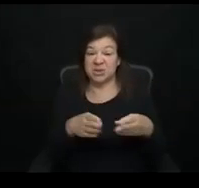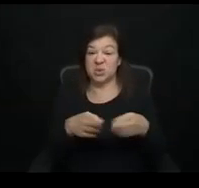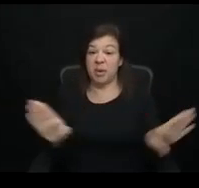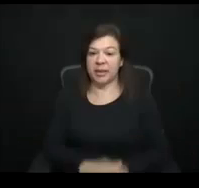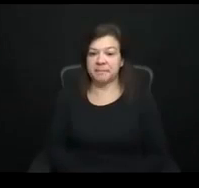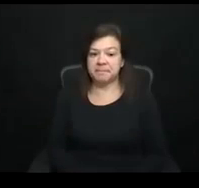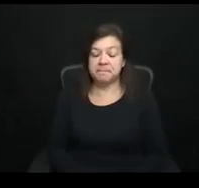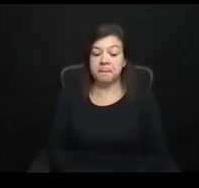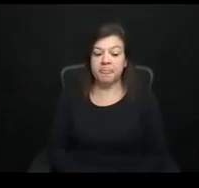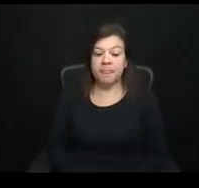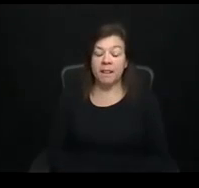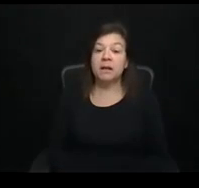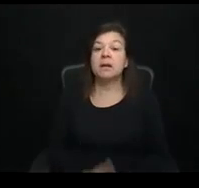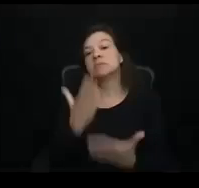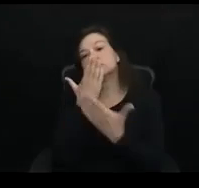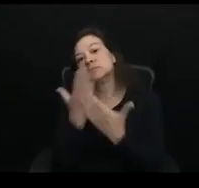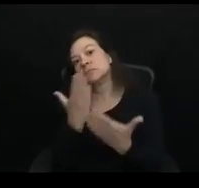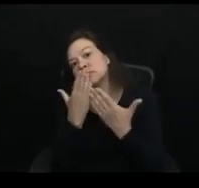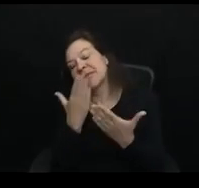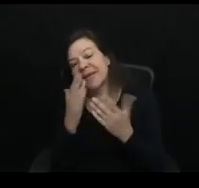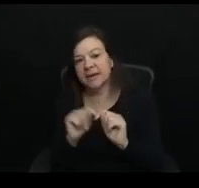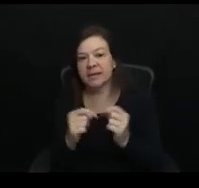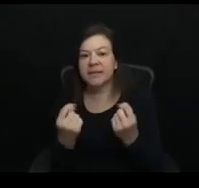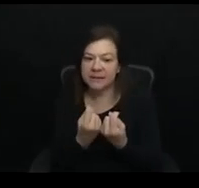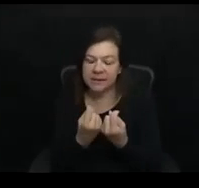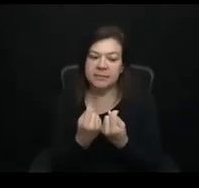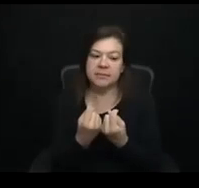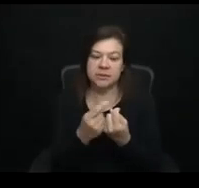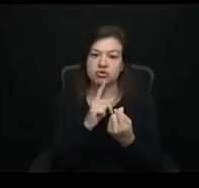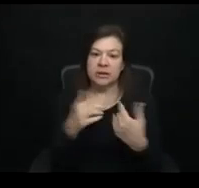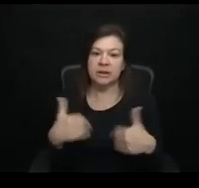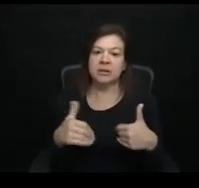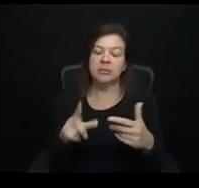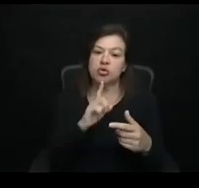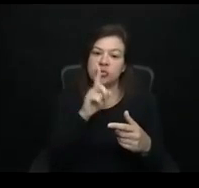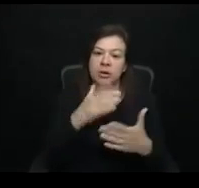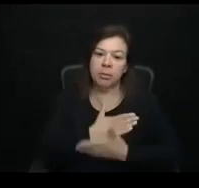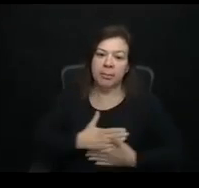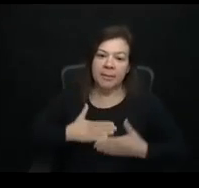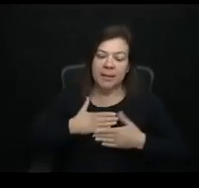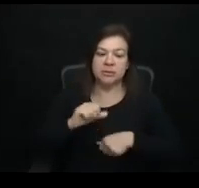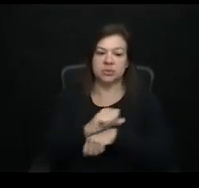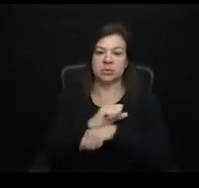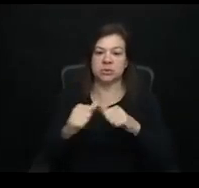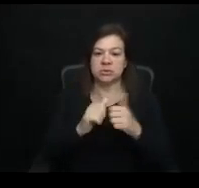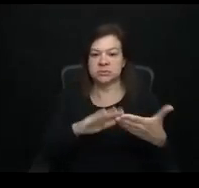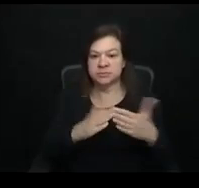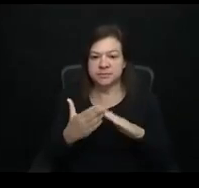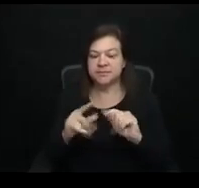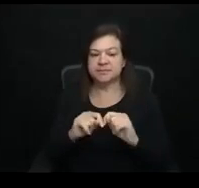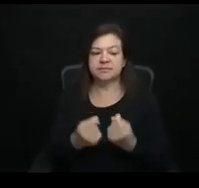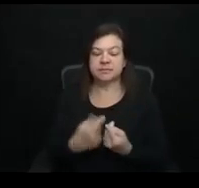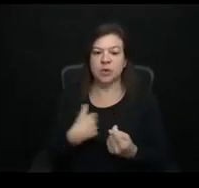tonight. Again, thanking the team. It's just been a real pleasure to work with the communities and the team. We've made great